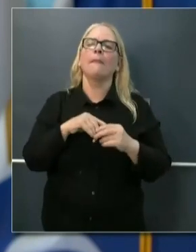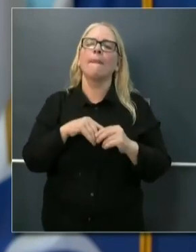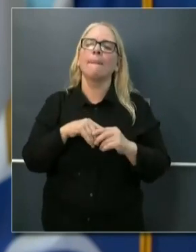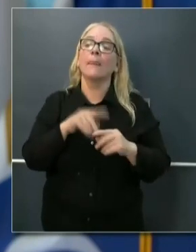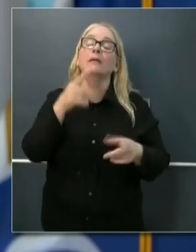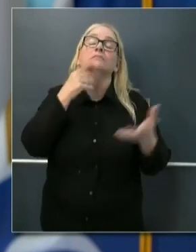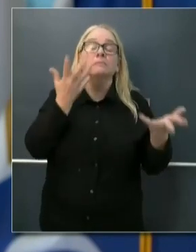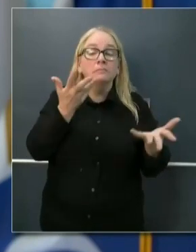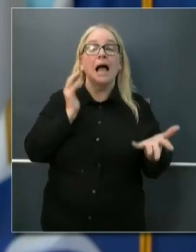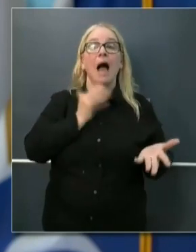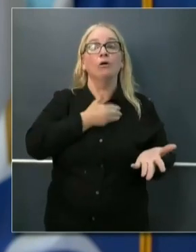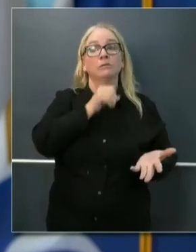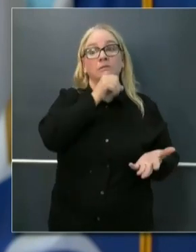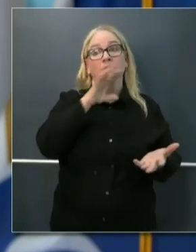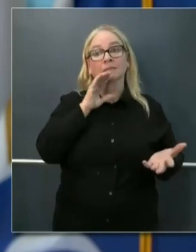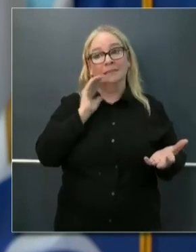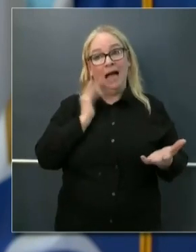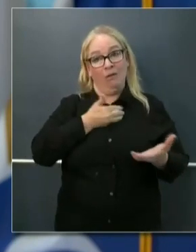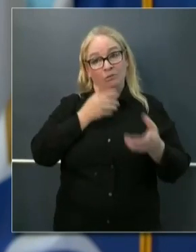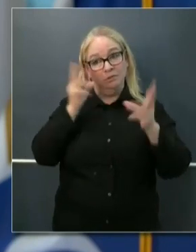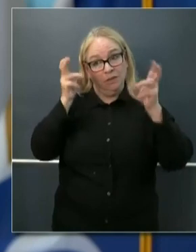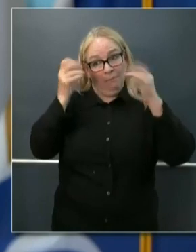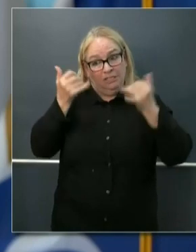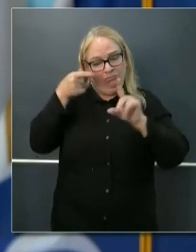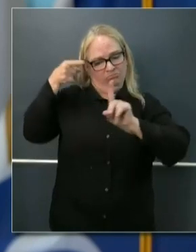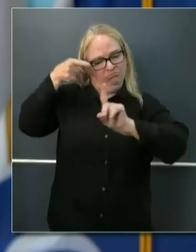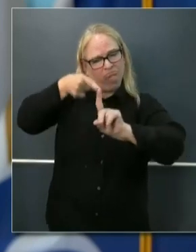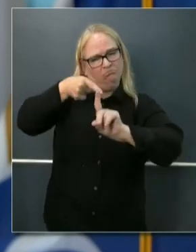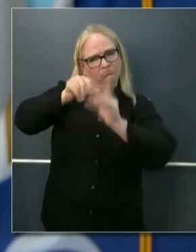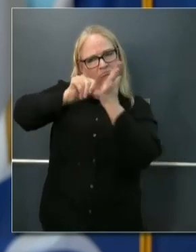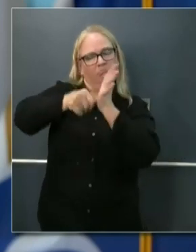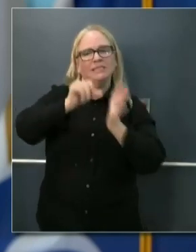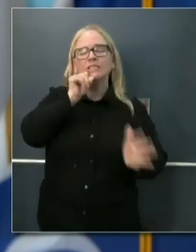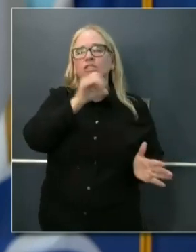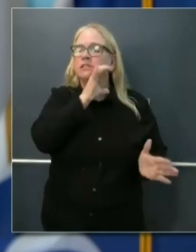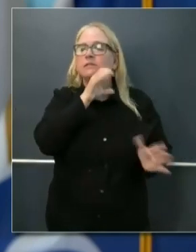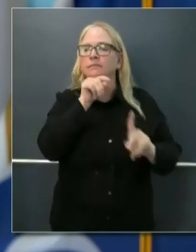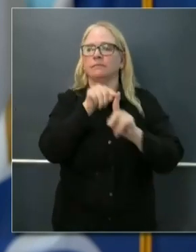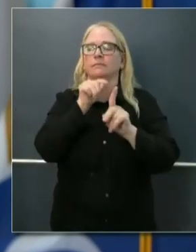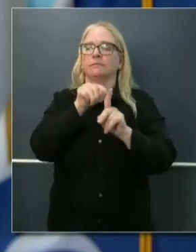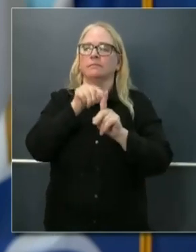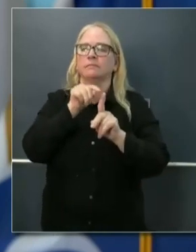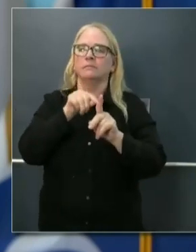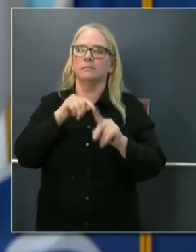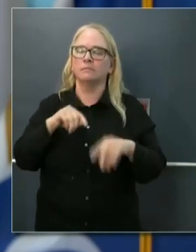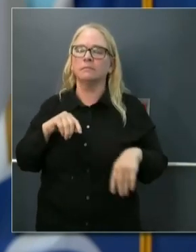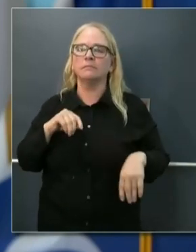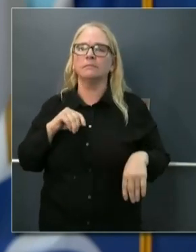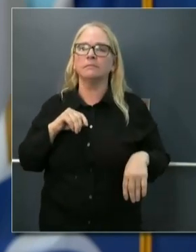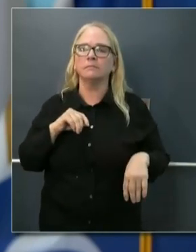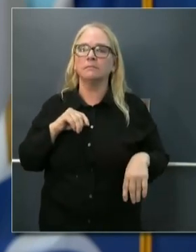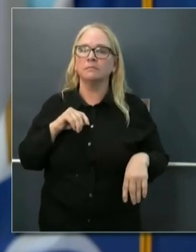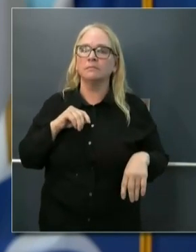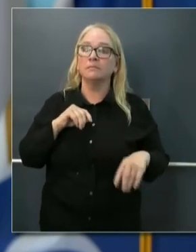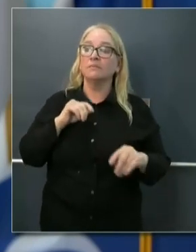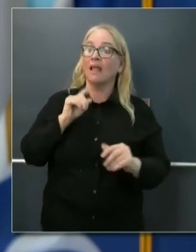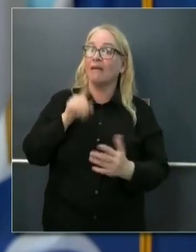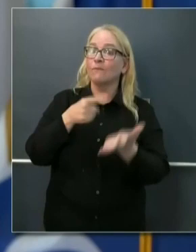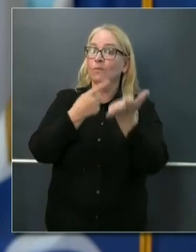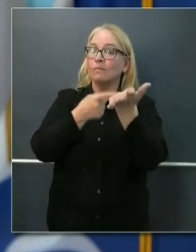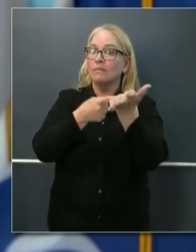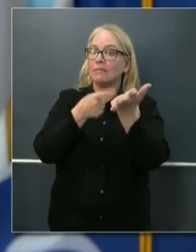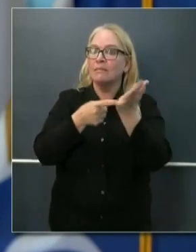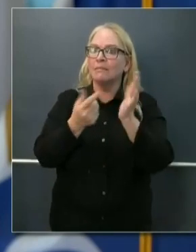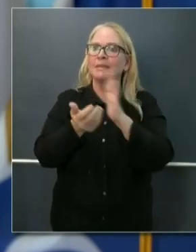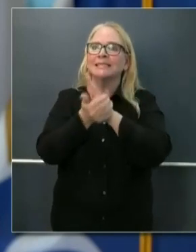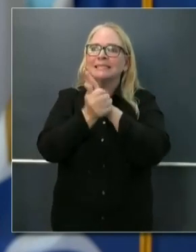topic today, and it wouldn't be fully discussed if we didn't bring up our skilled nursing